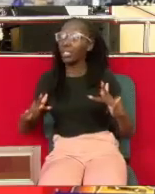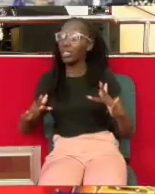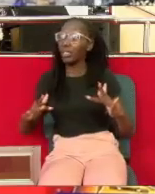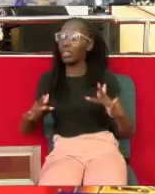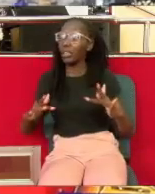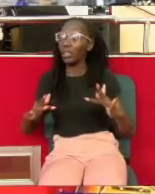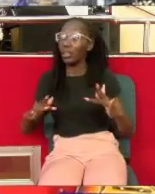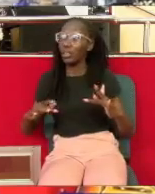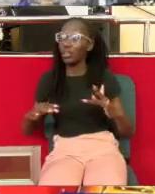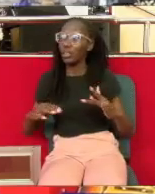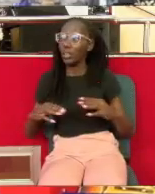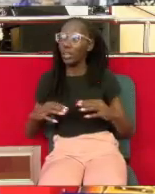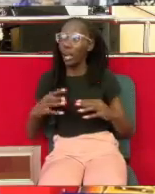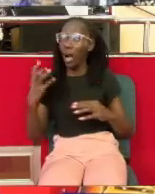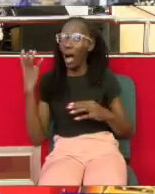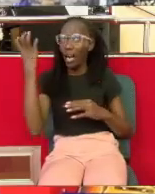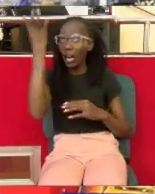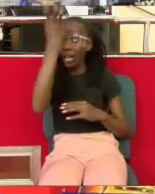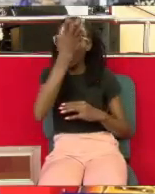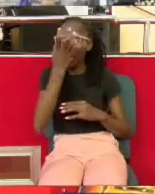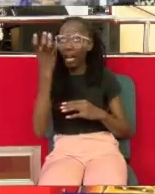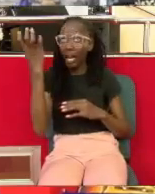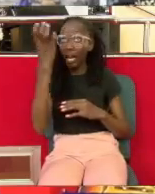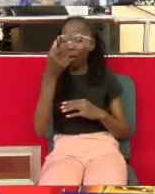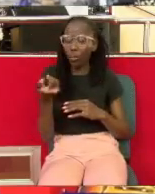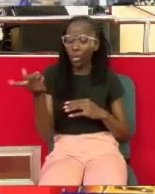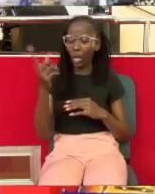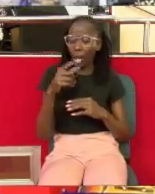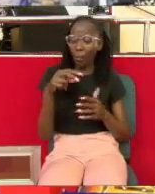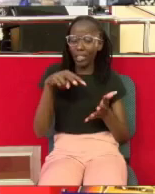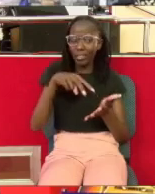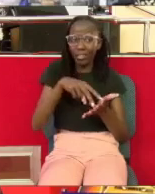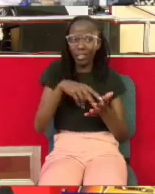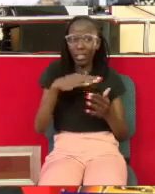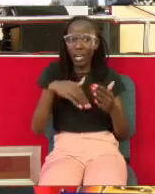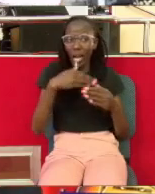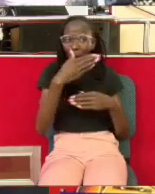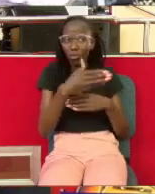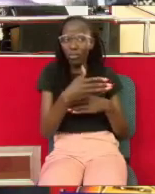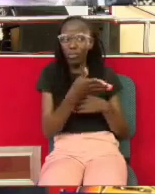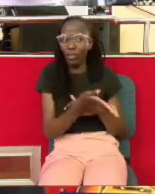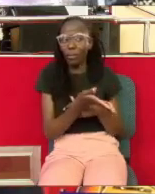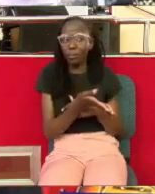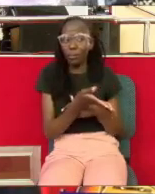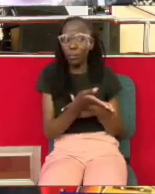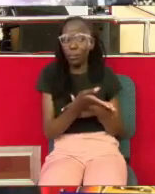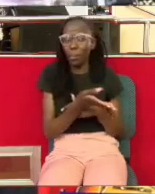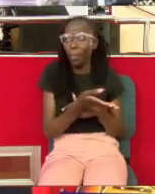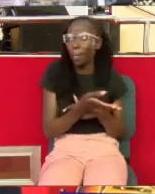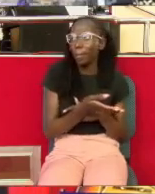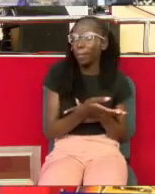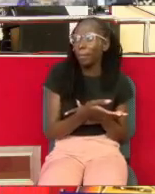pillar of cloud would come and stand outside there. Pakawa na kama